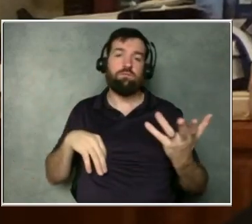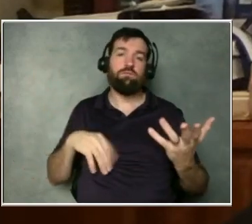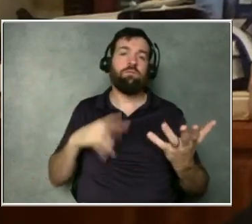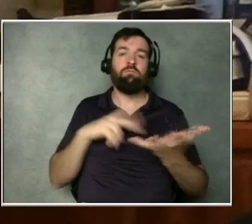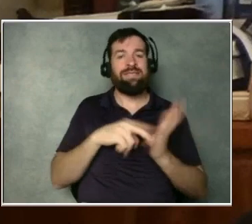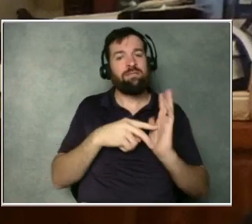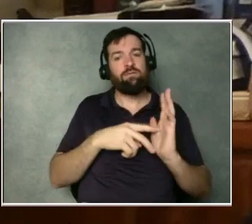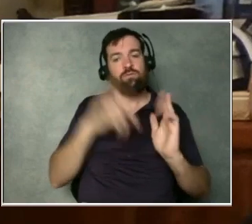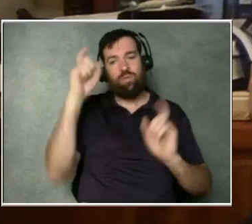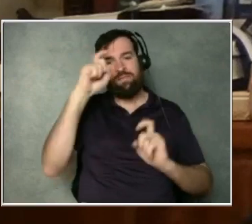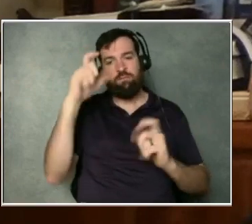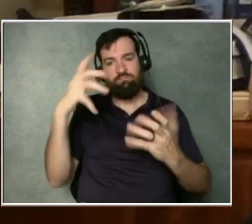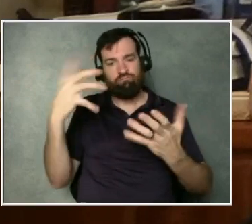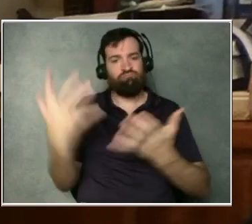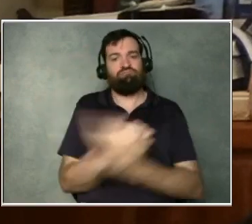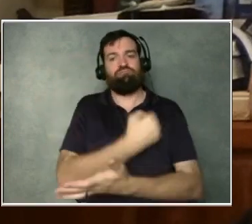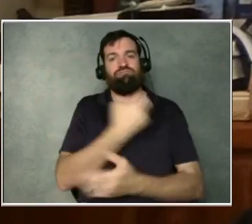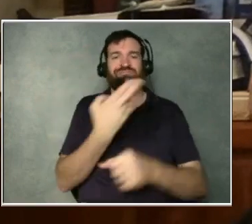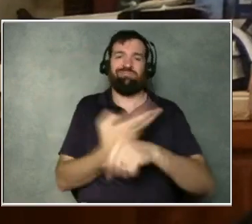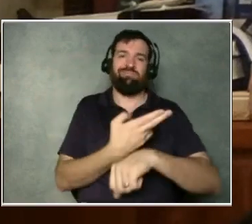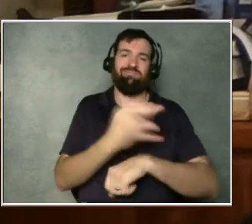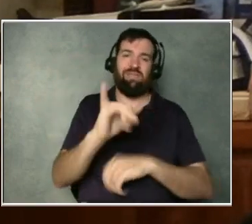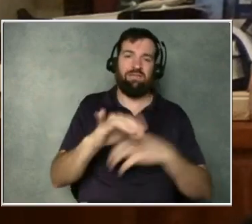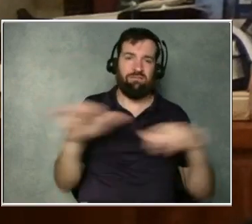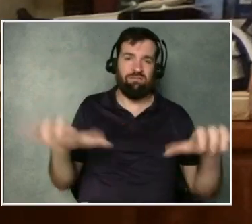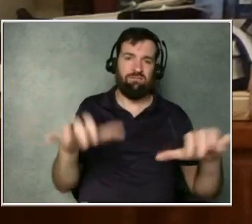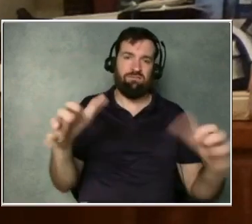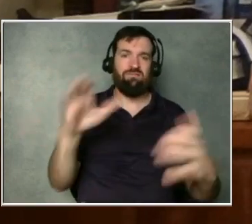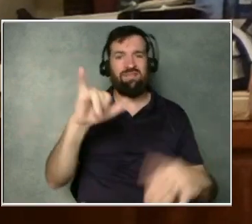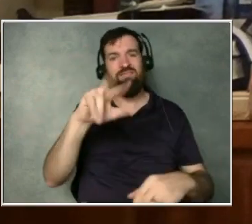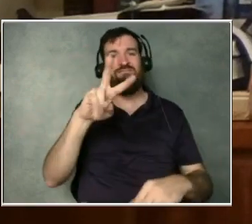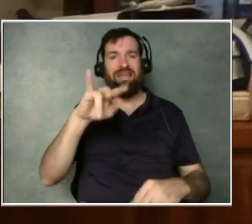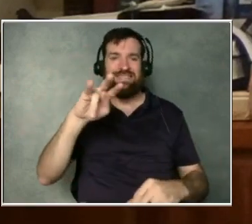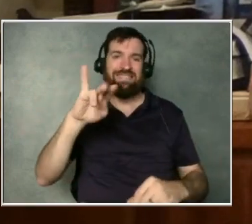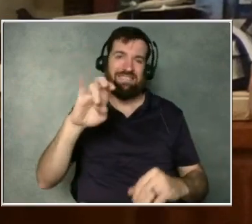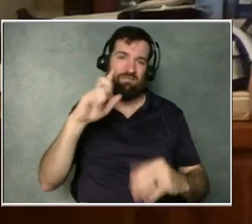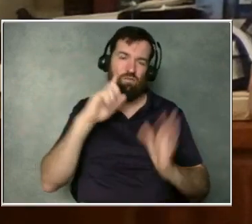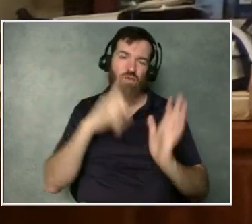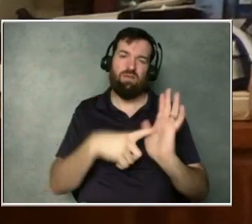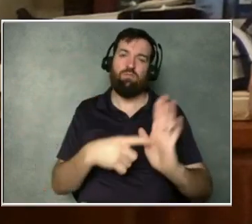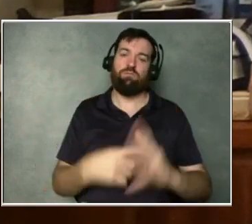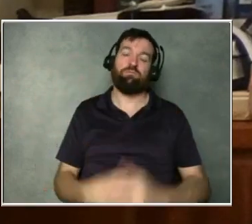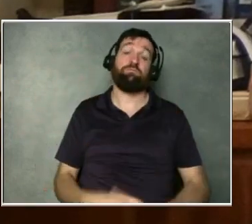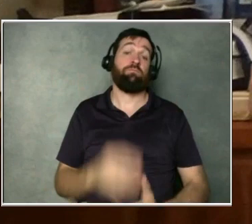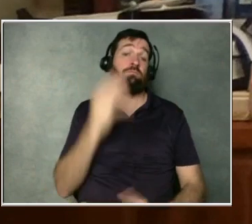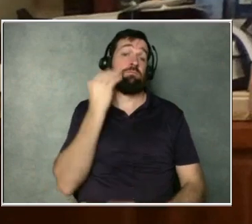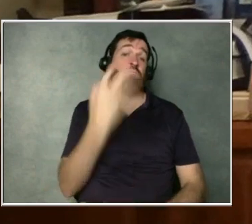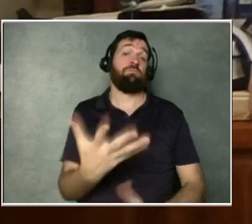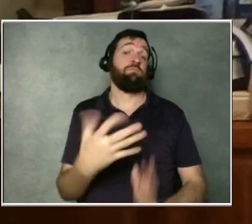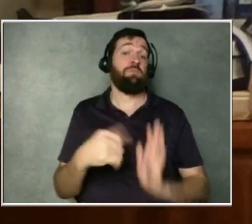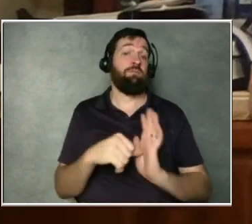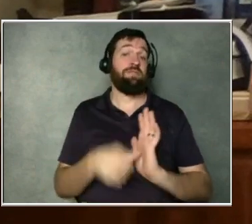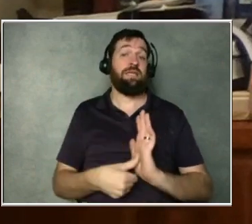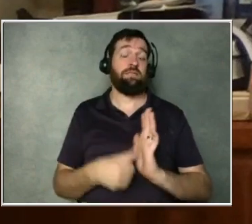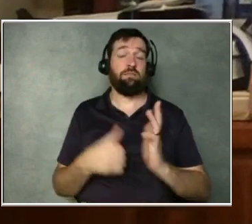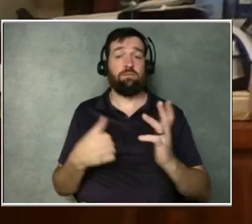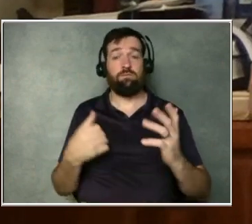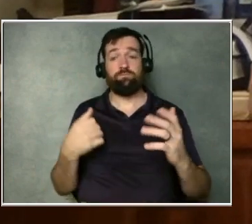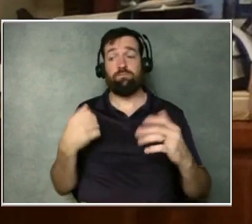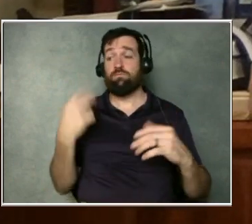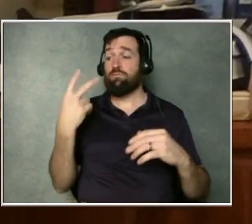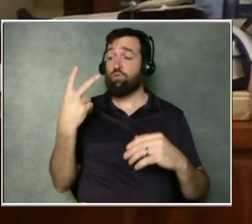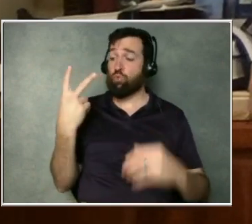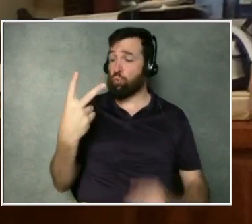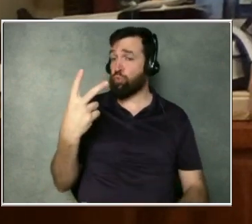in taking that particular action, that vaccine, for example. And by the way, let me just emphasize, we have 2